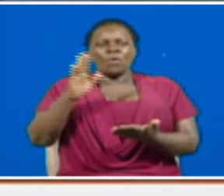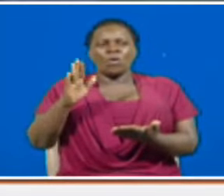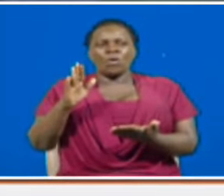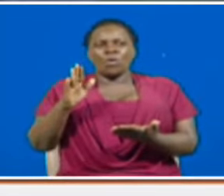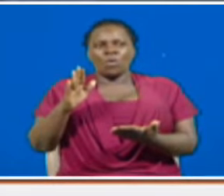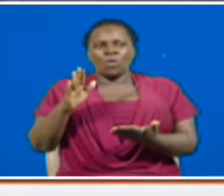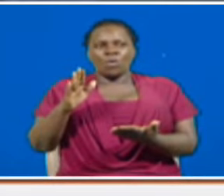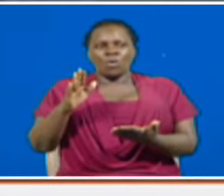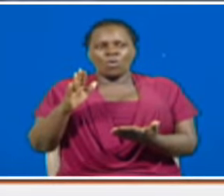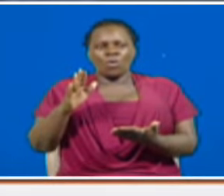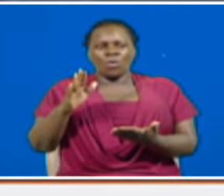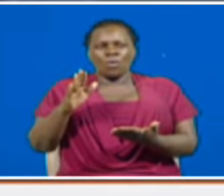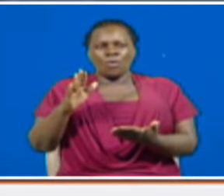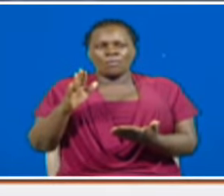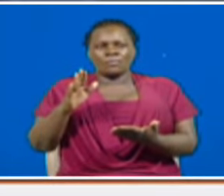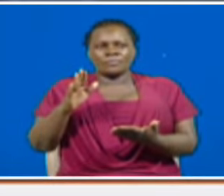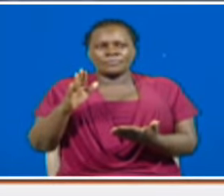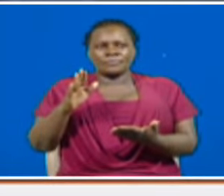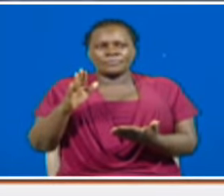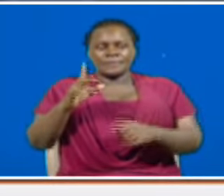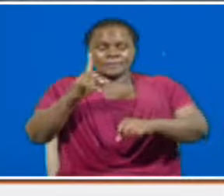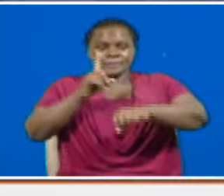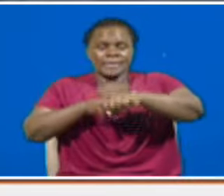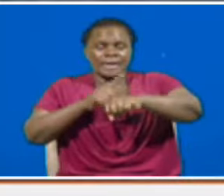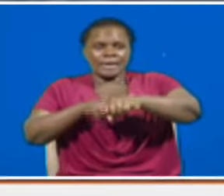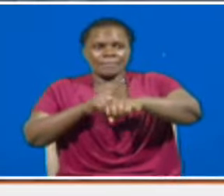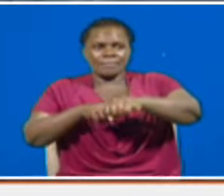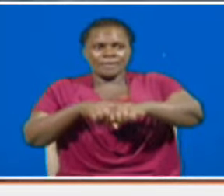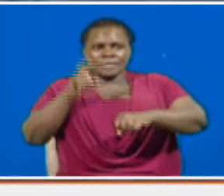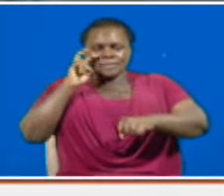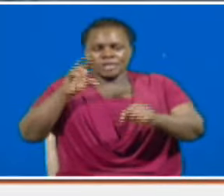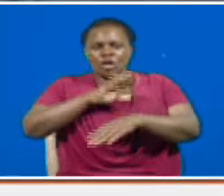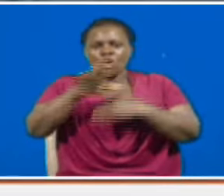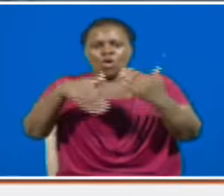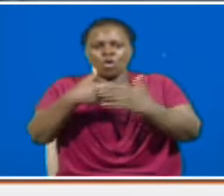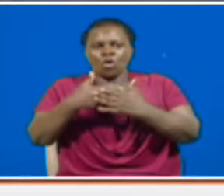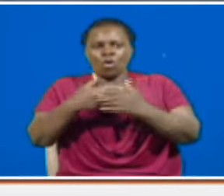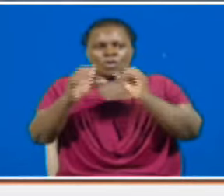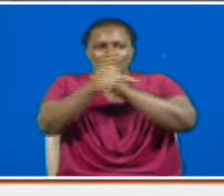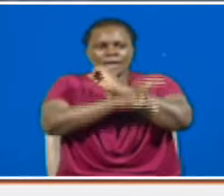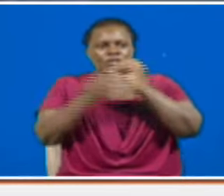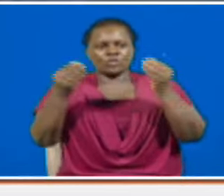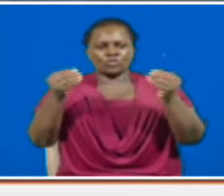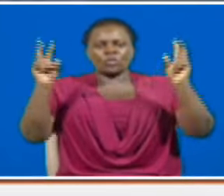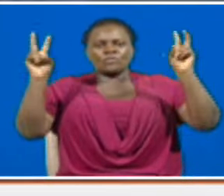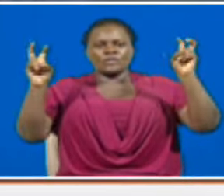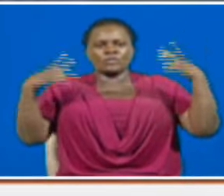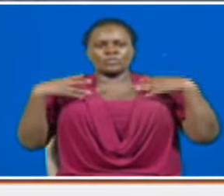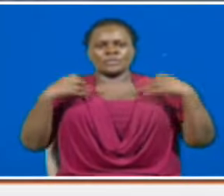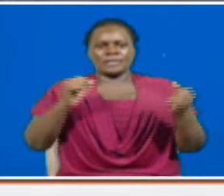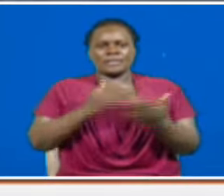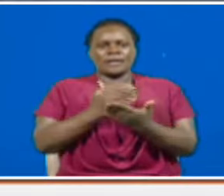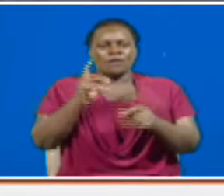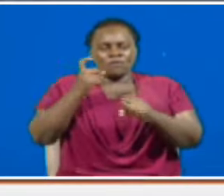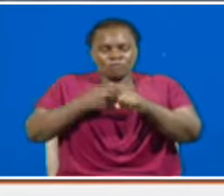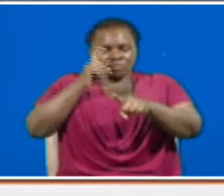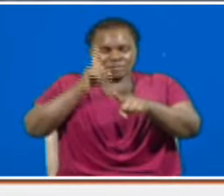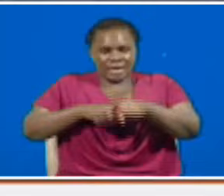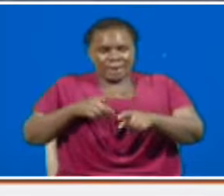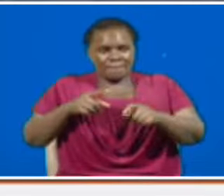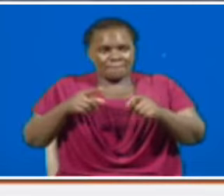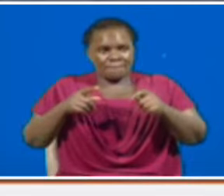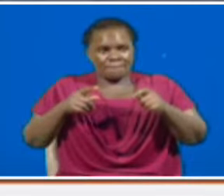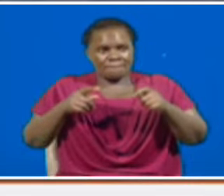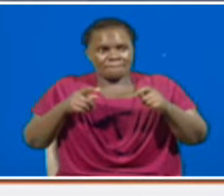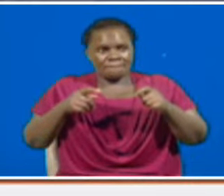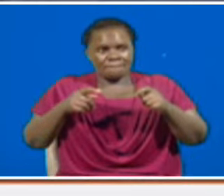momentum, a time that we'll have seen the whole country approach to address the issues of the health. Since we went on, since we